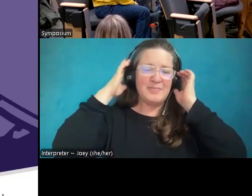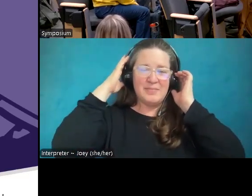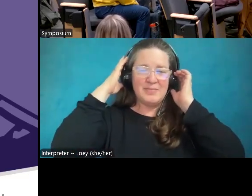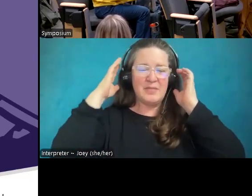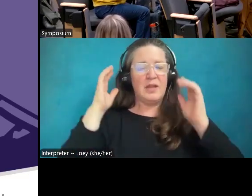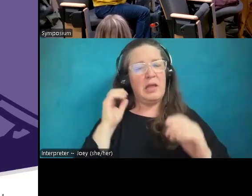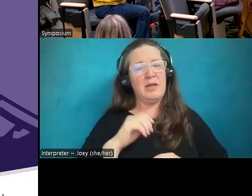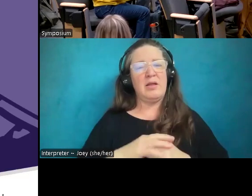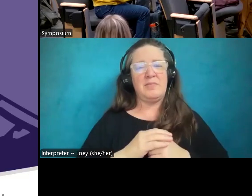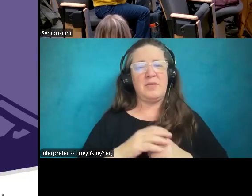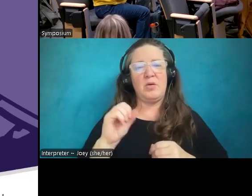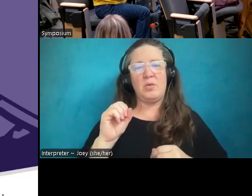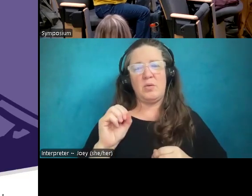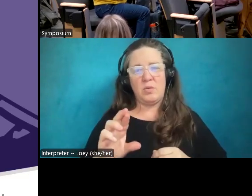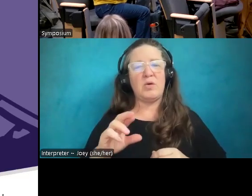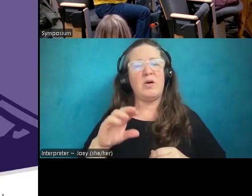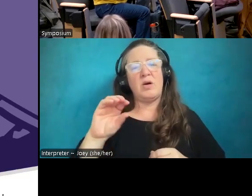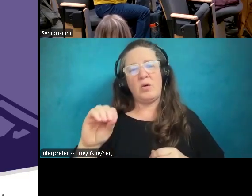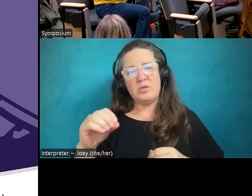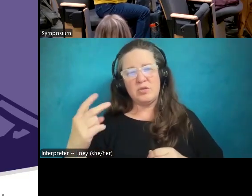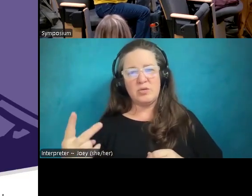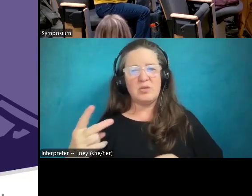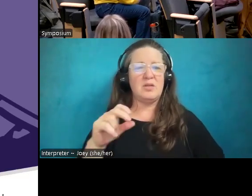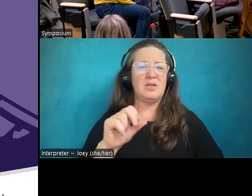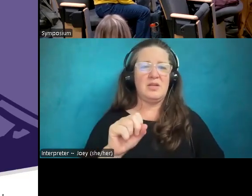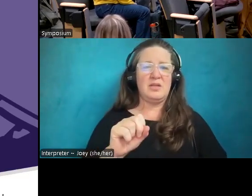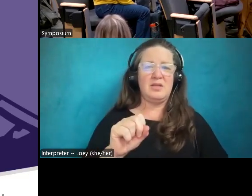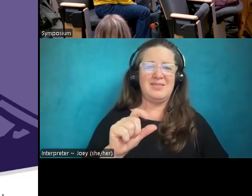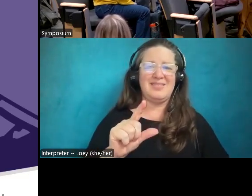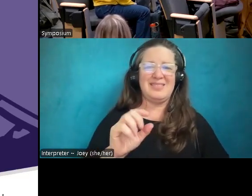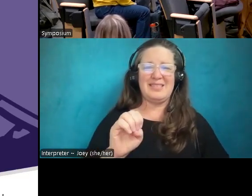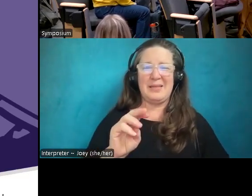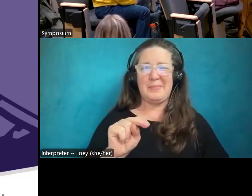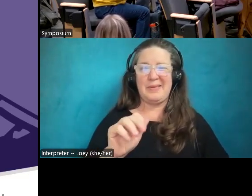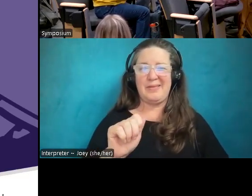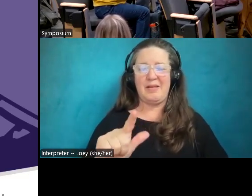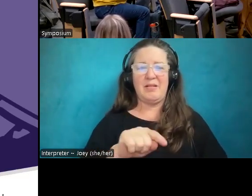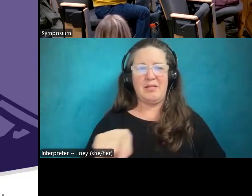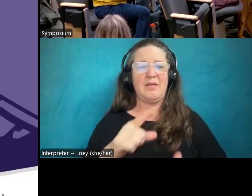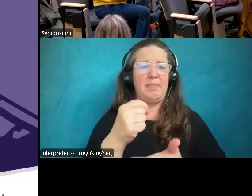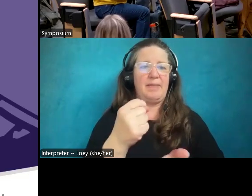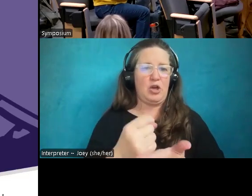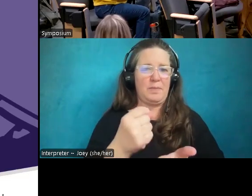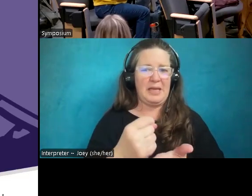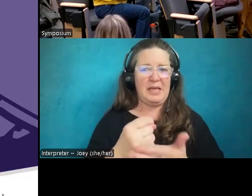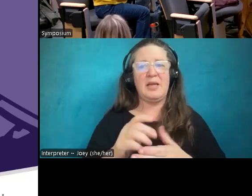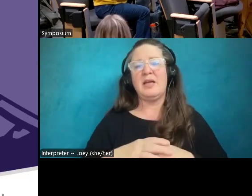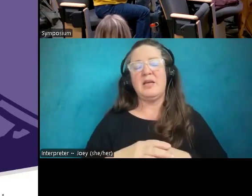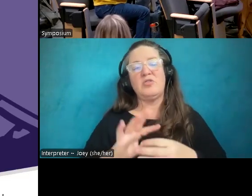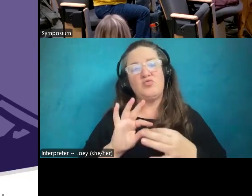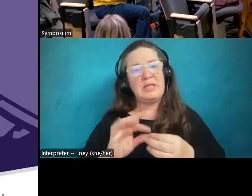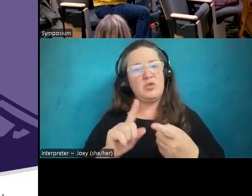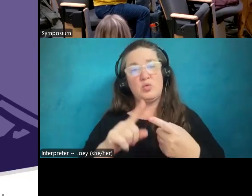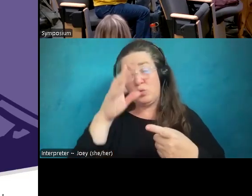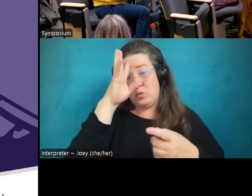a pulmonary emboli or suspected pulmonary emboli or stroke or just